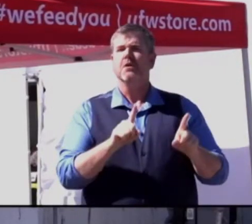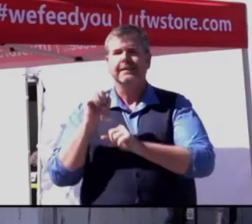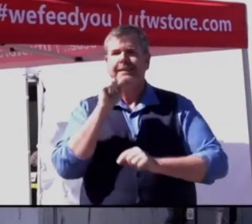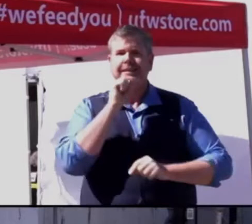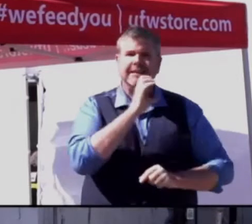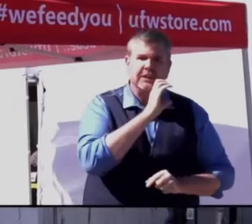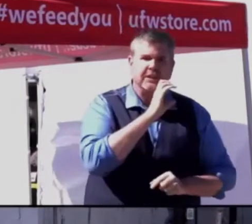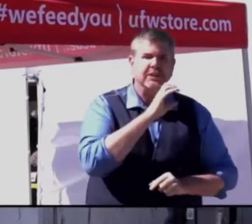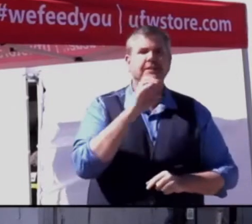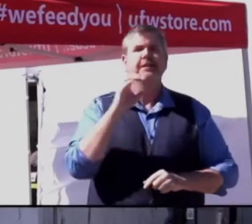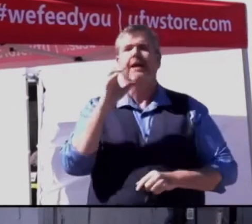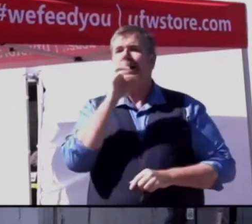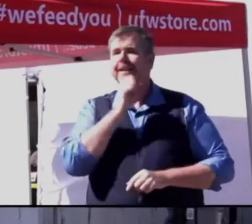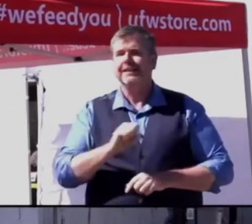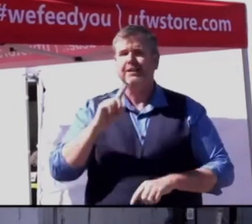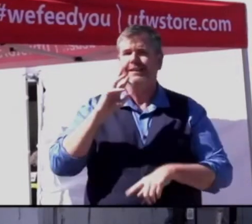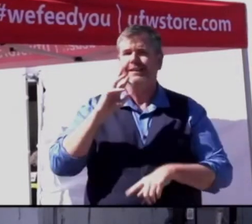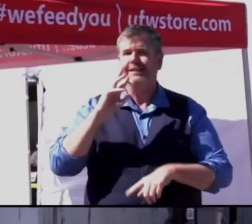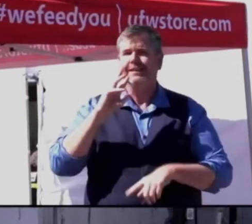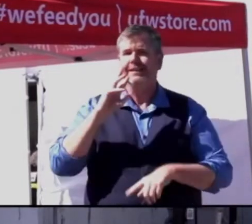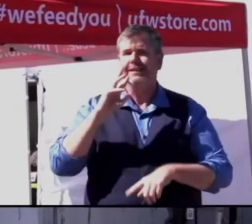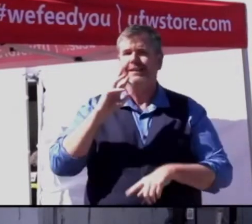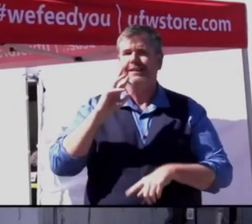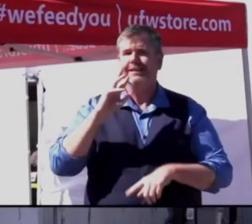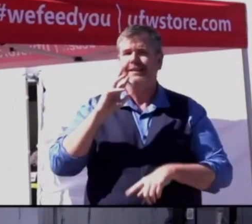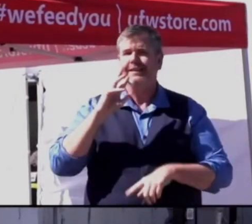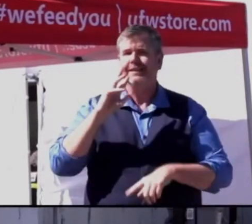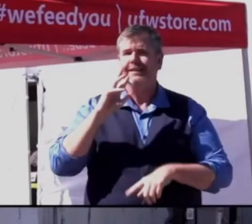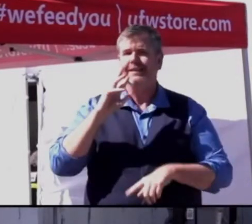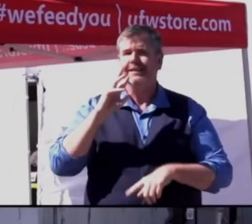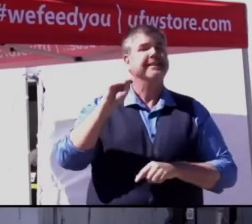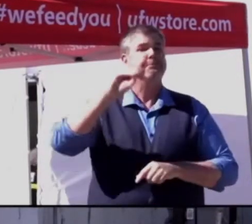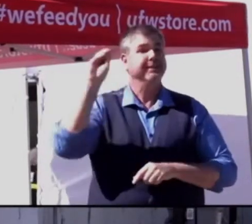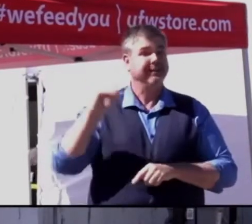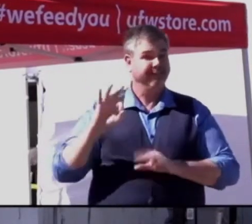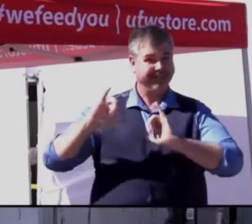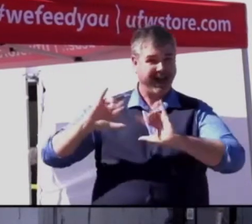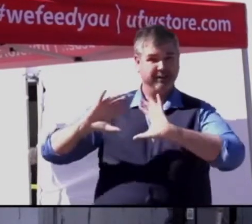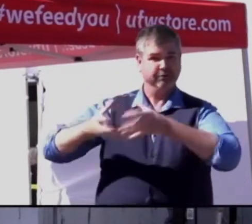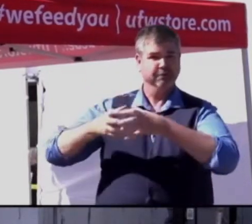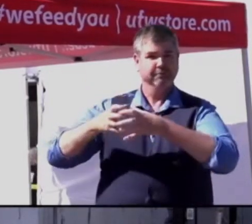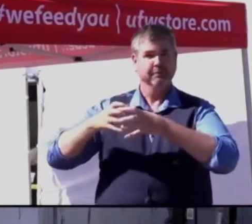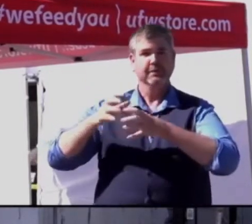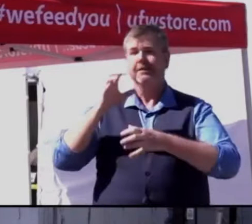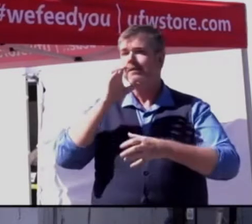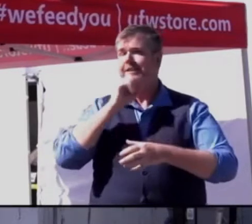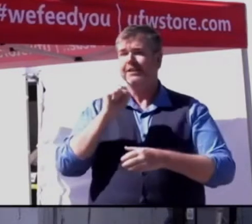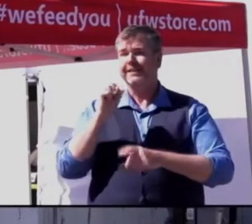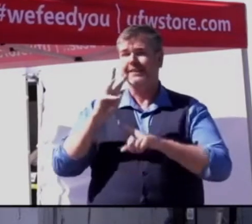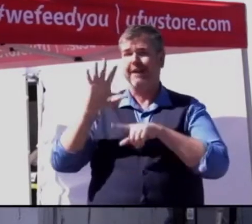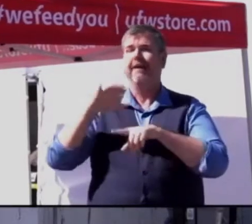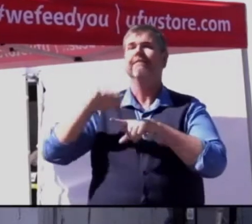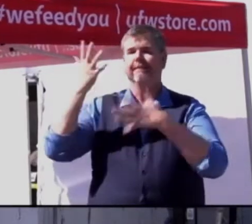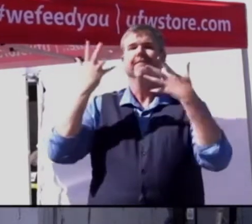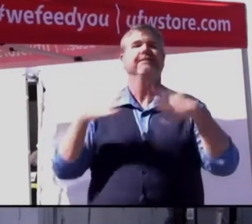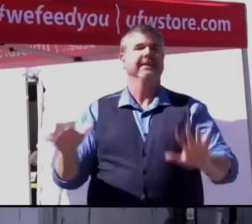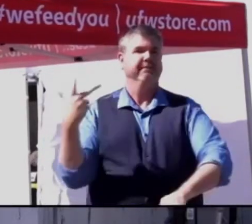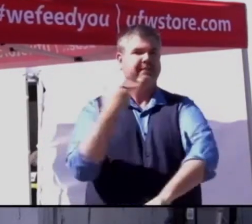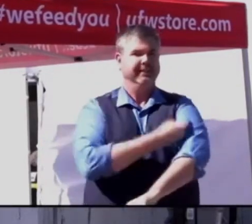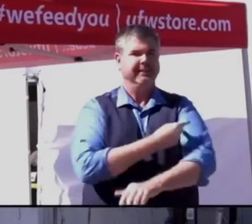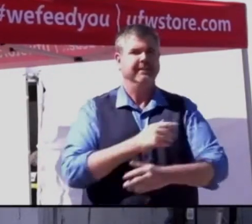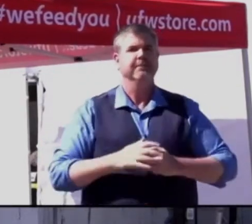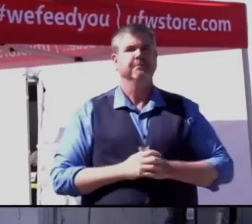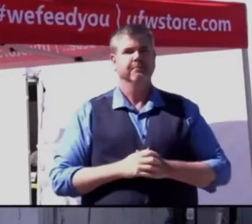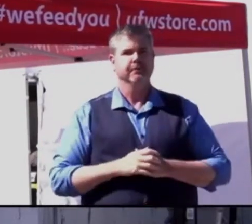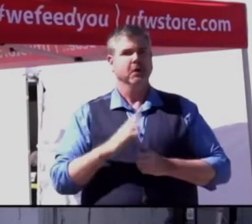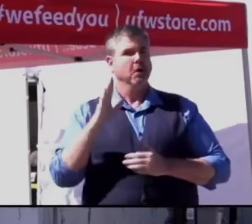nearing 60% of our seniors being vaccinated. That will go a long way at decreasing